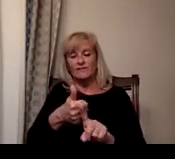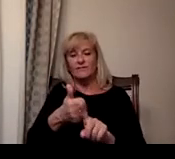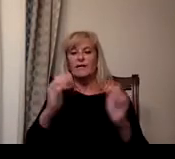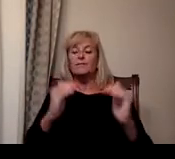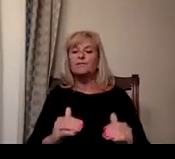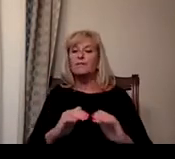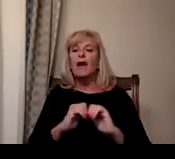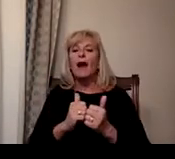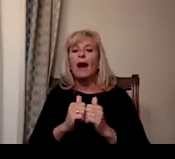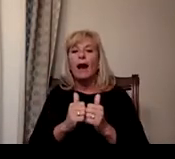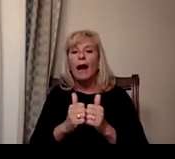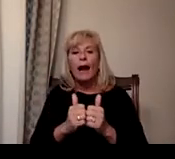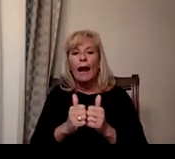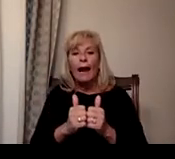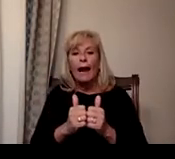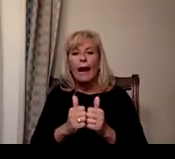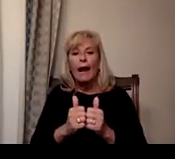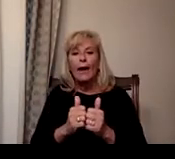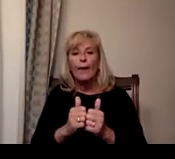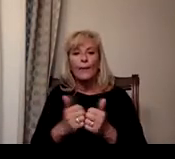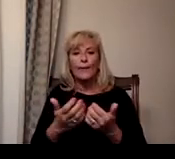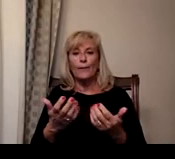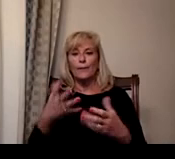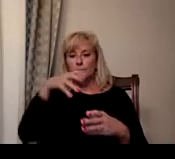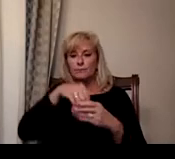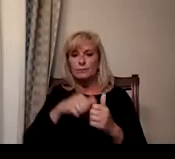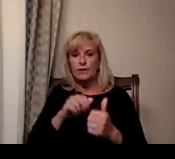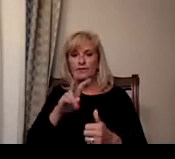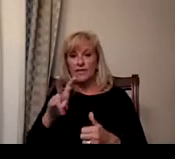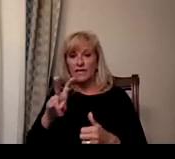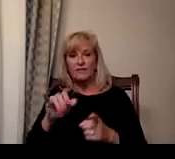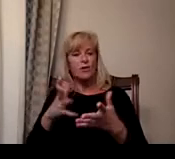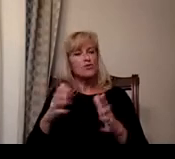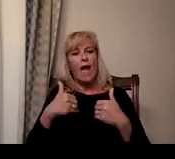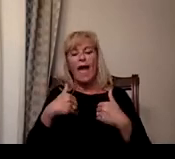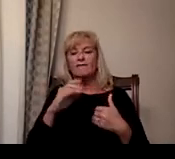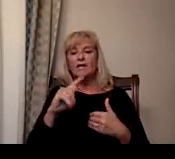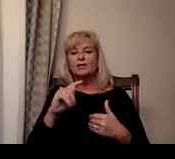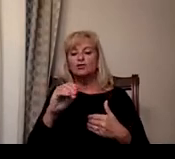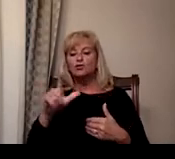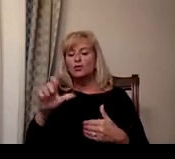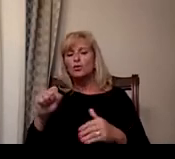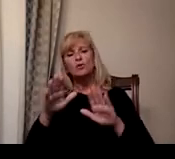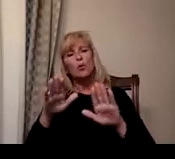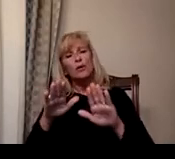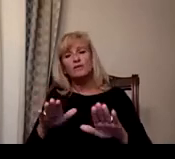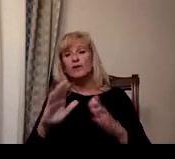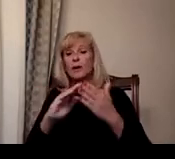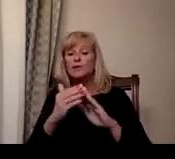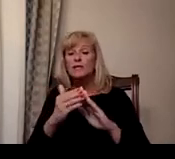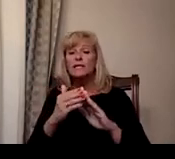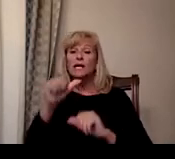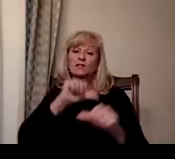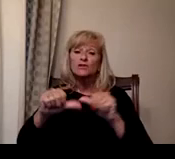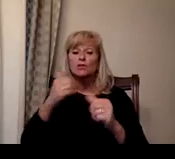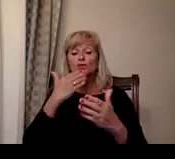how do you do that? In terms of Vive, I could tell you, you're going to have the tools you need, an awesome community, social good